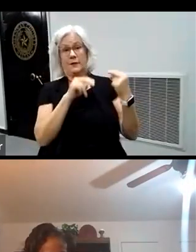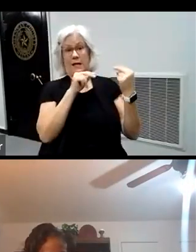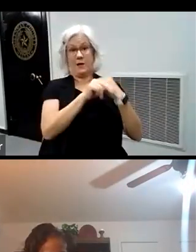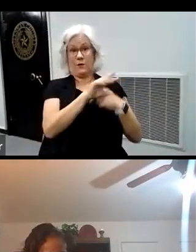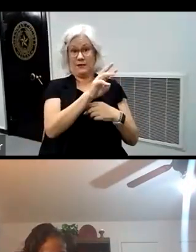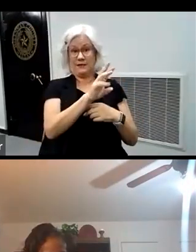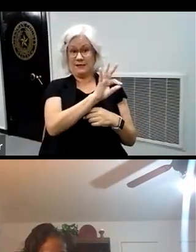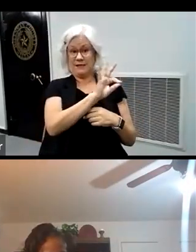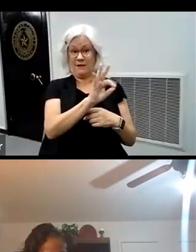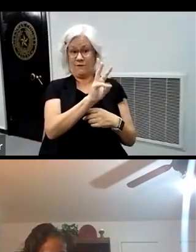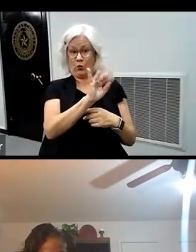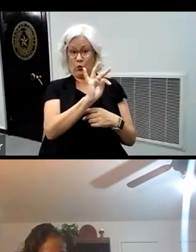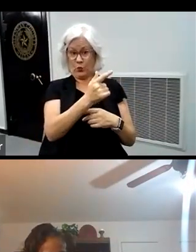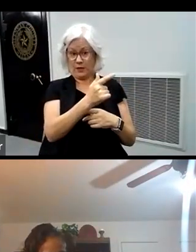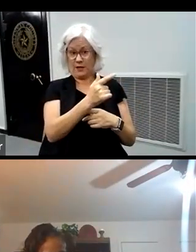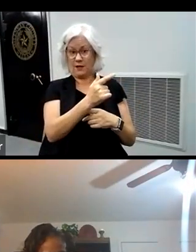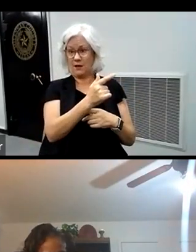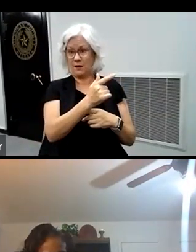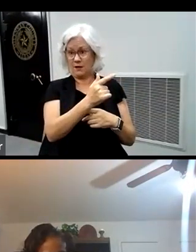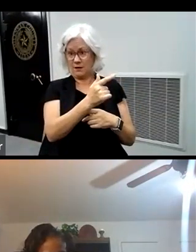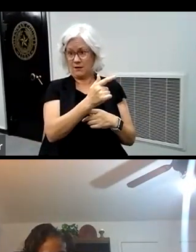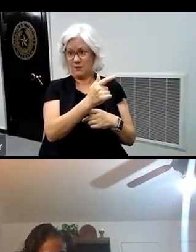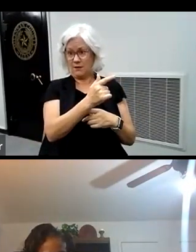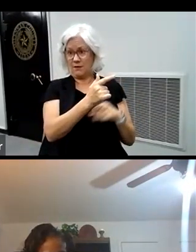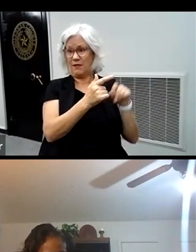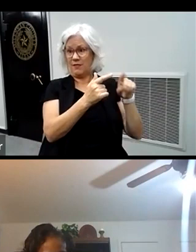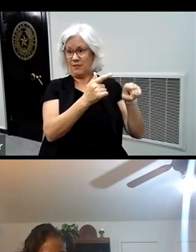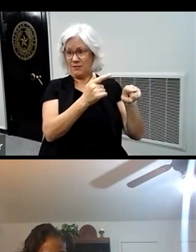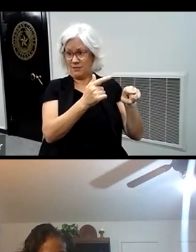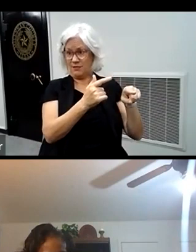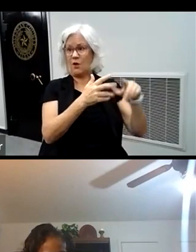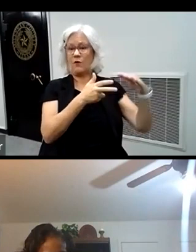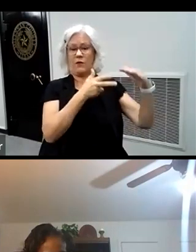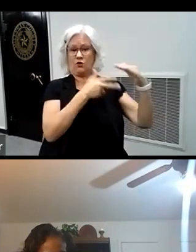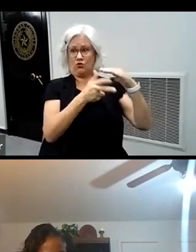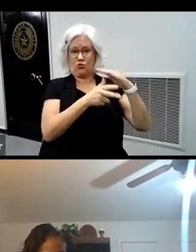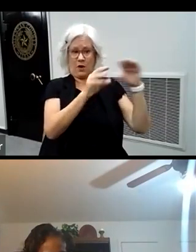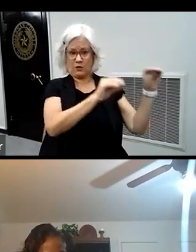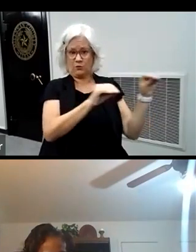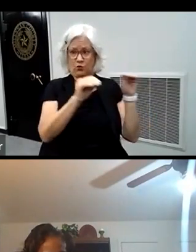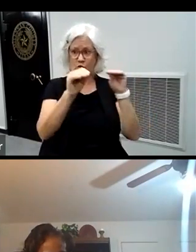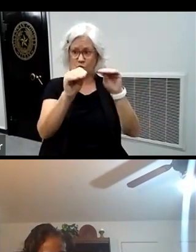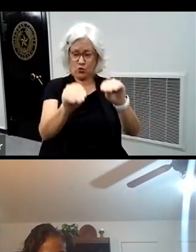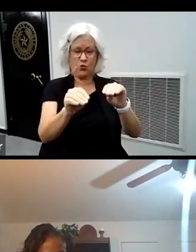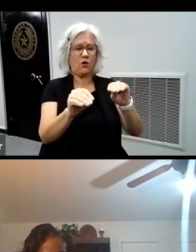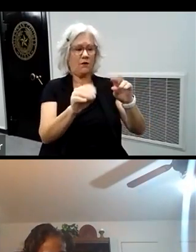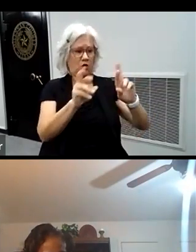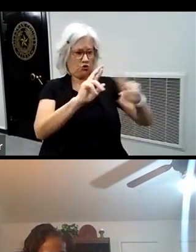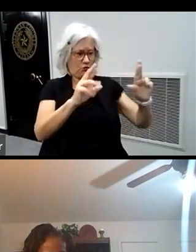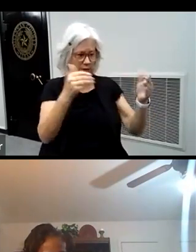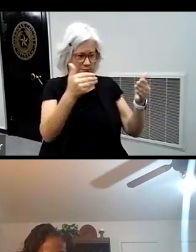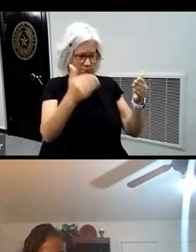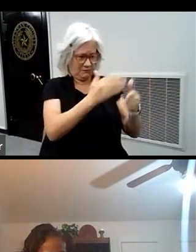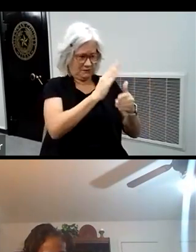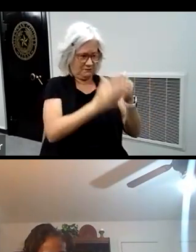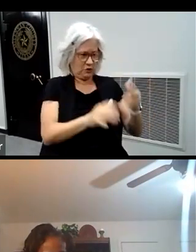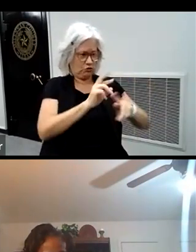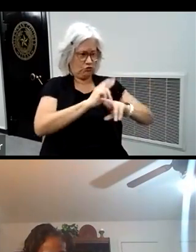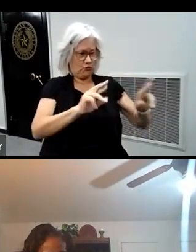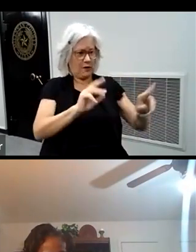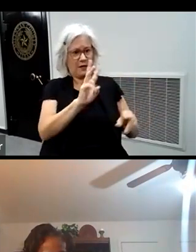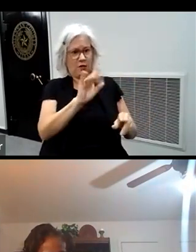F-Wing project, the relocation of the garage is going well. We're finalizing some of the final pieces to get Wayne all set up and moved